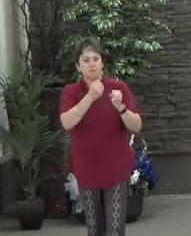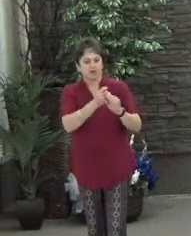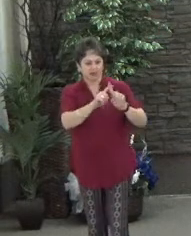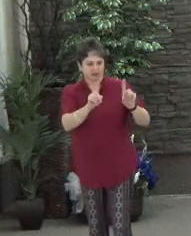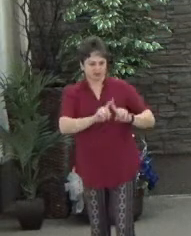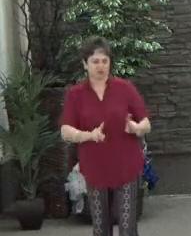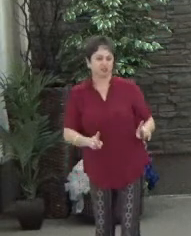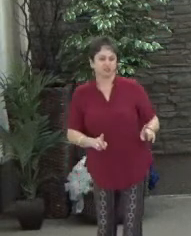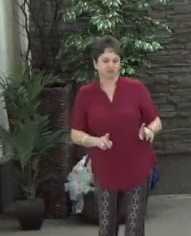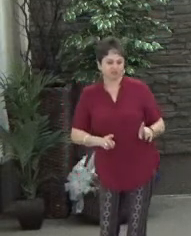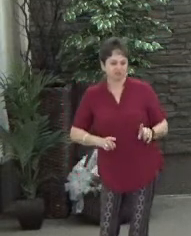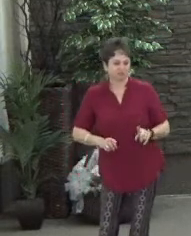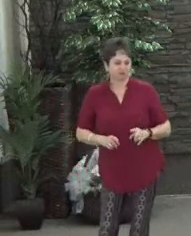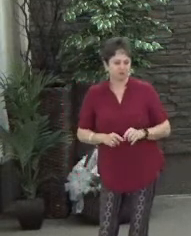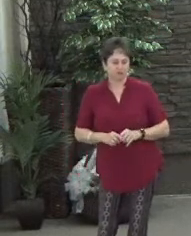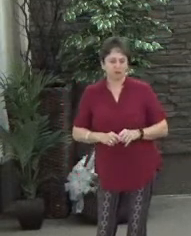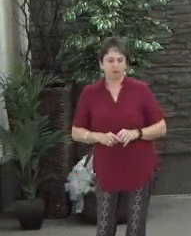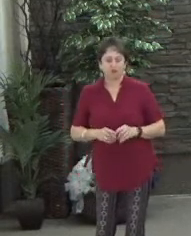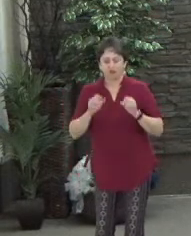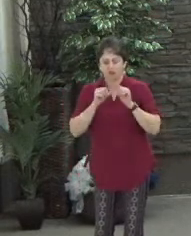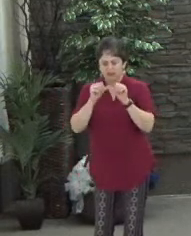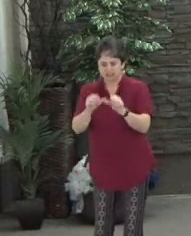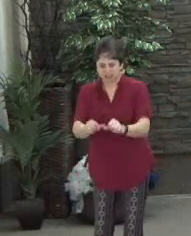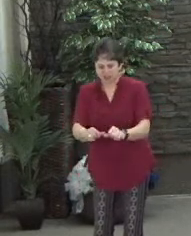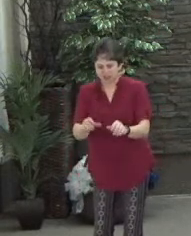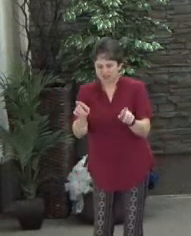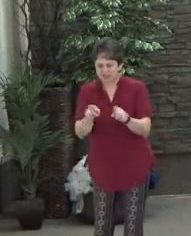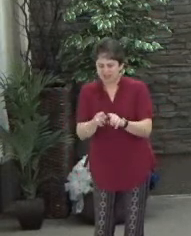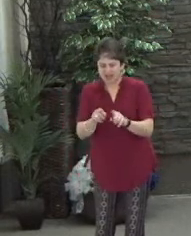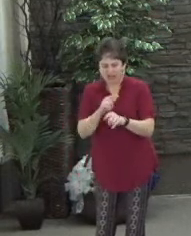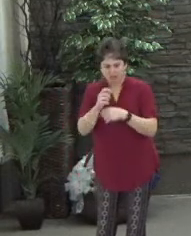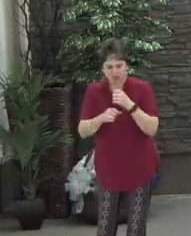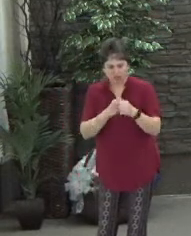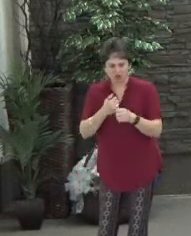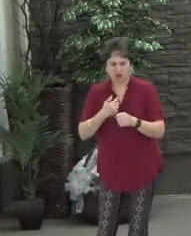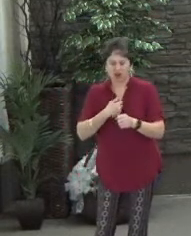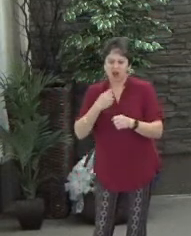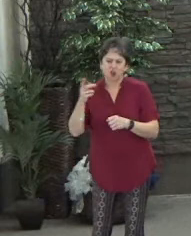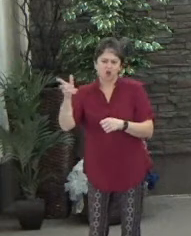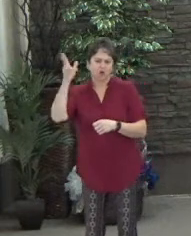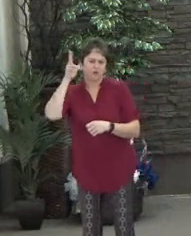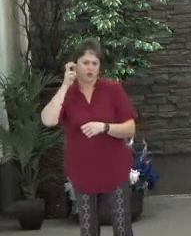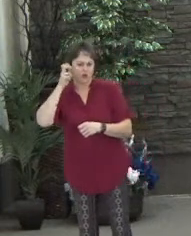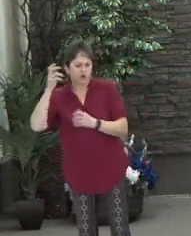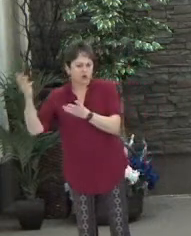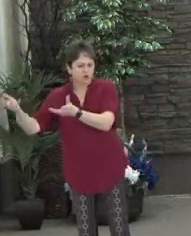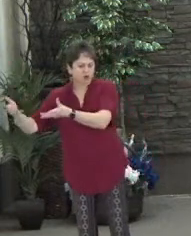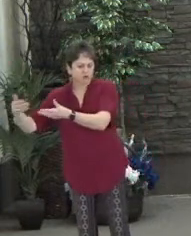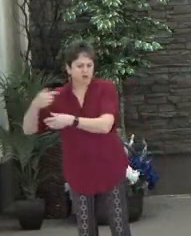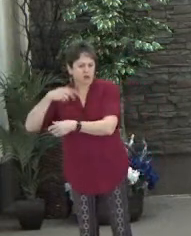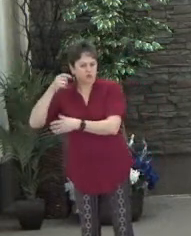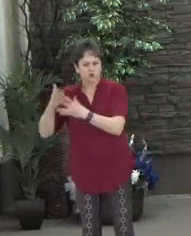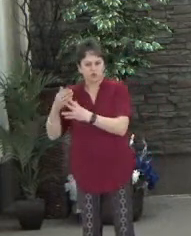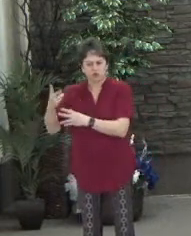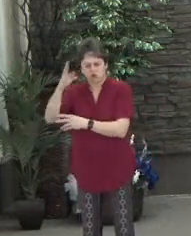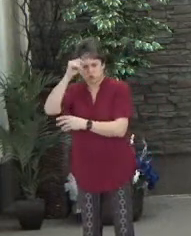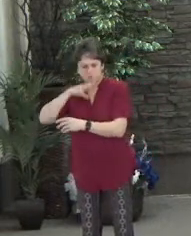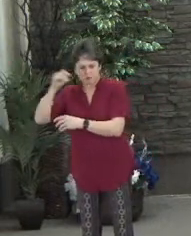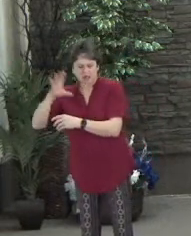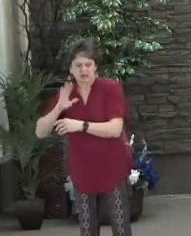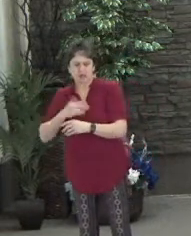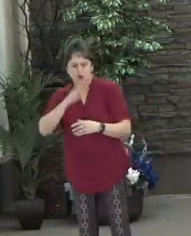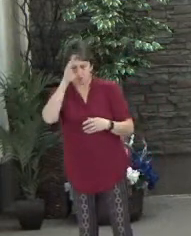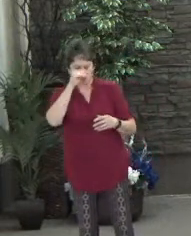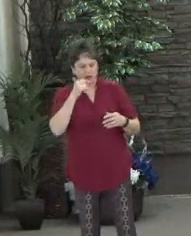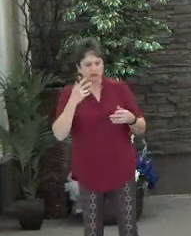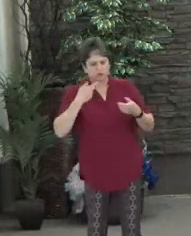different. He continues, that same year, I once overheard this conversation between two men as our boys came